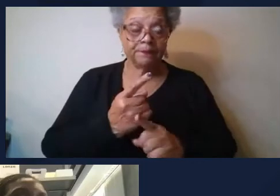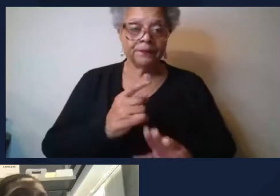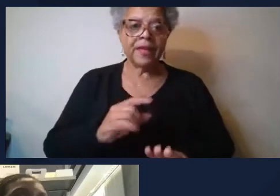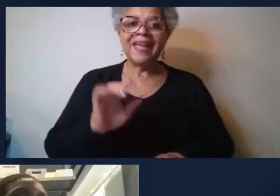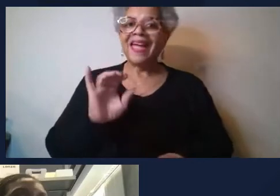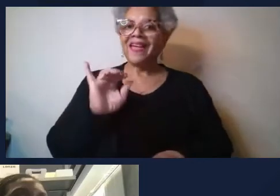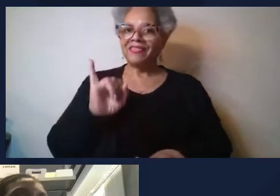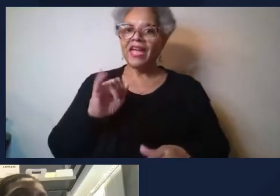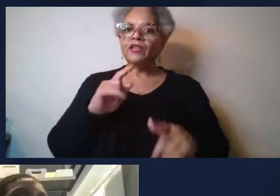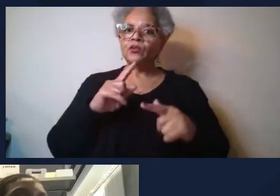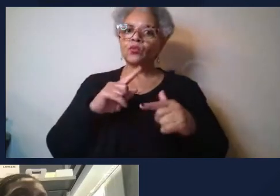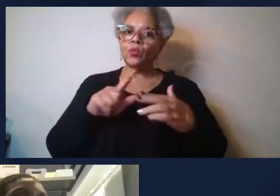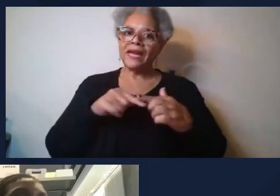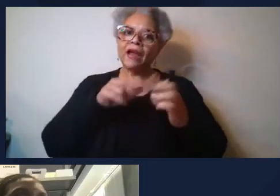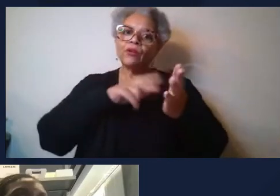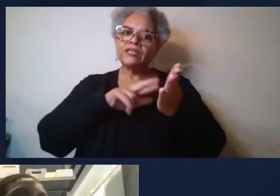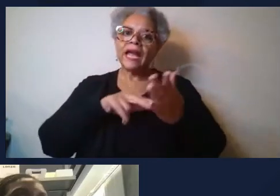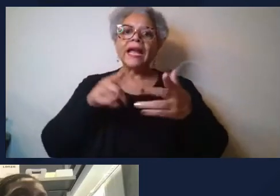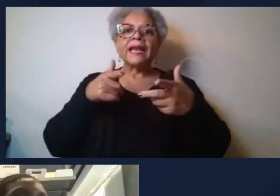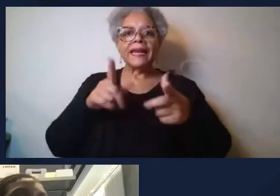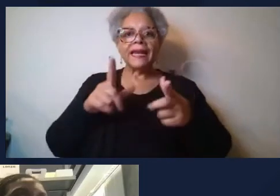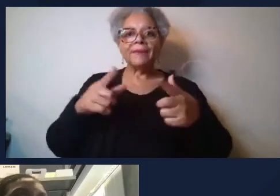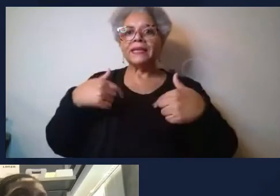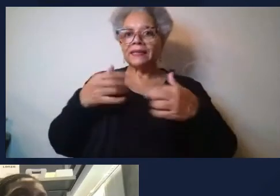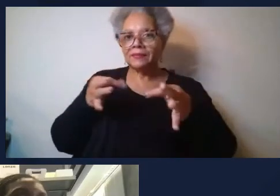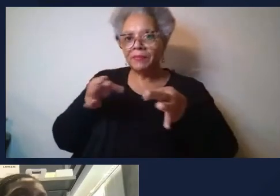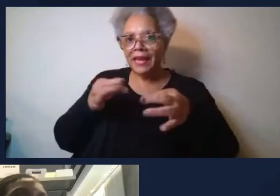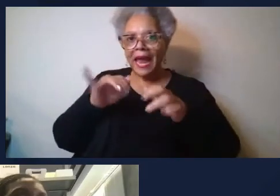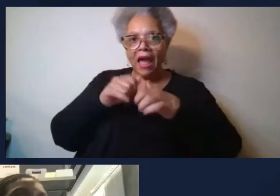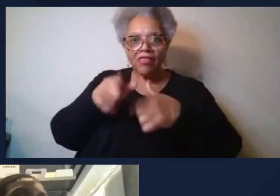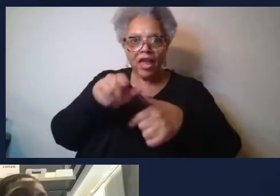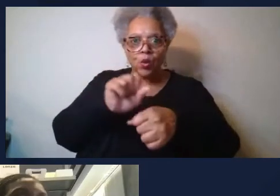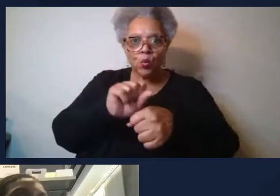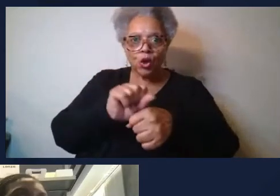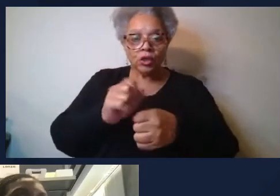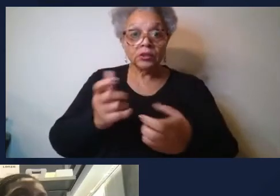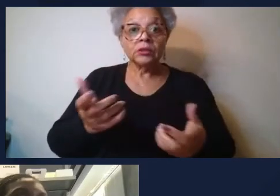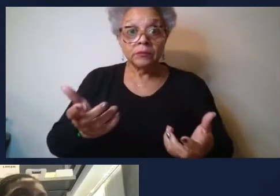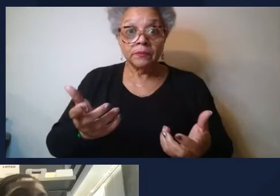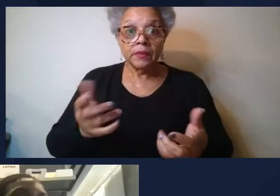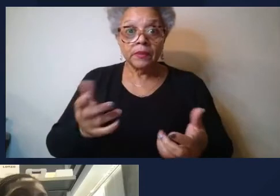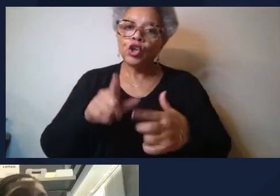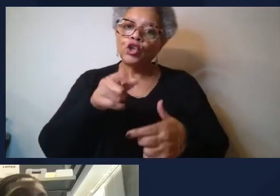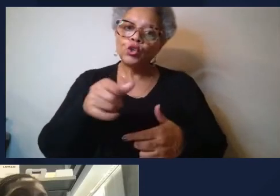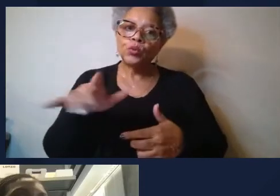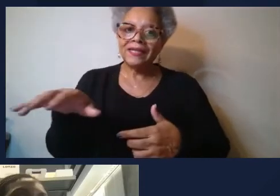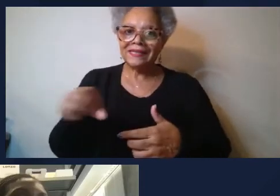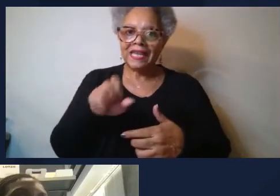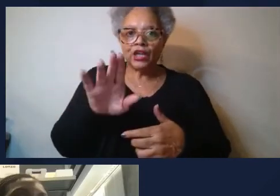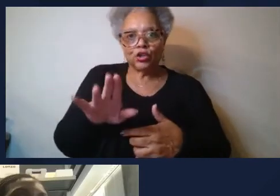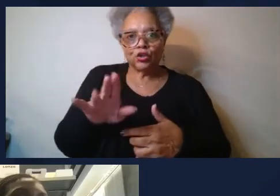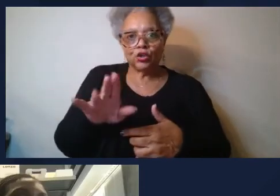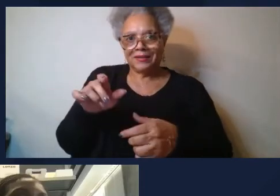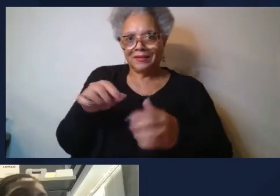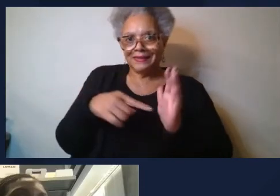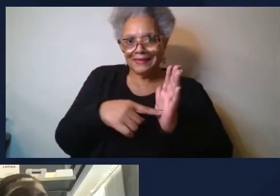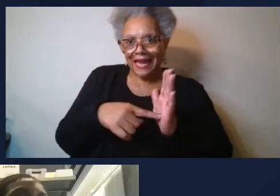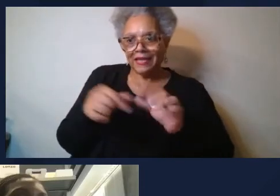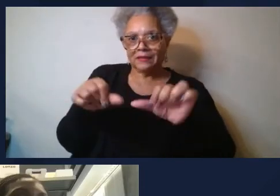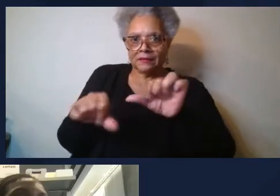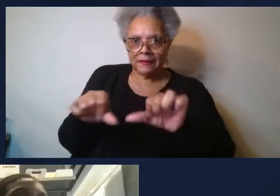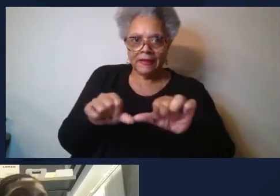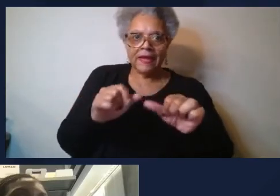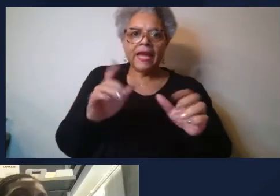what my research was around. Now let me tell you how that works. Right. So you're going to take your science and you're going to put it in